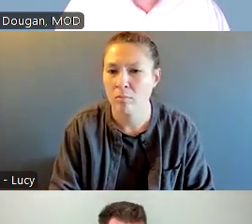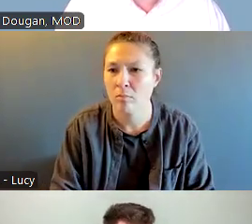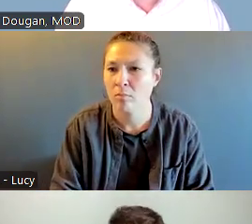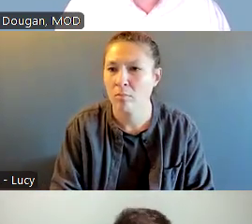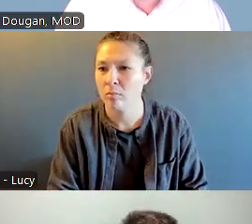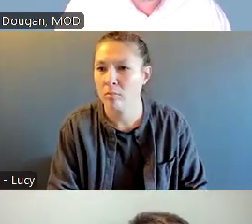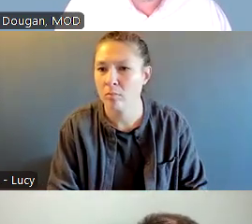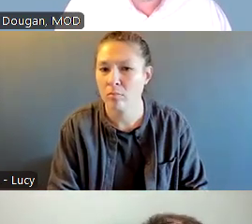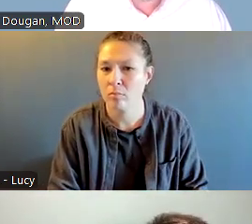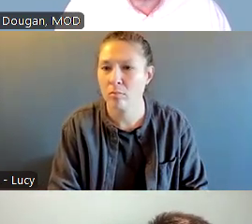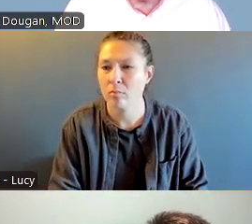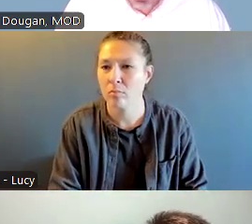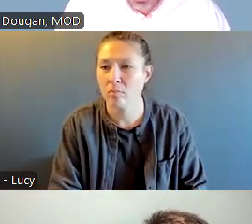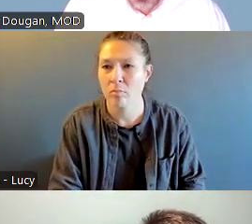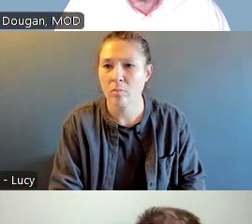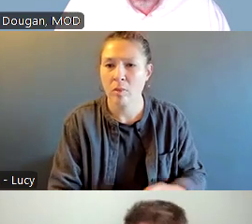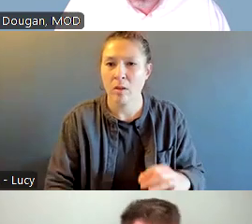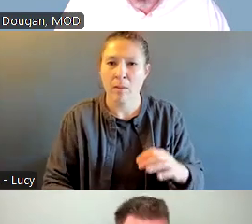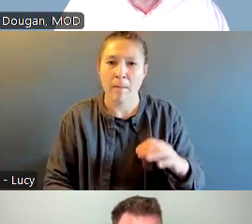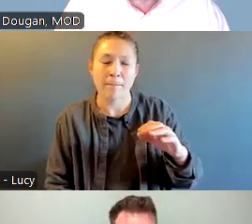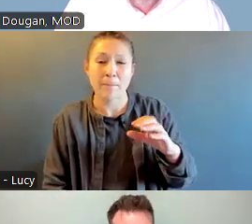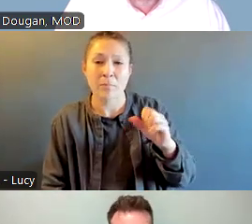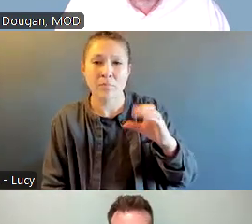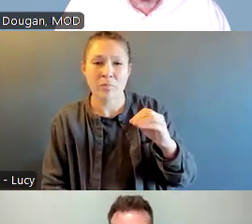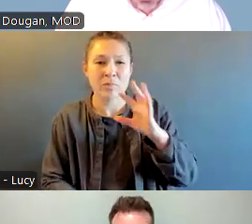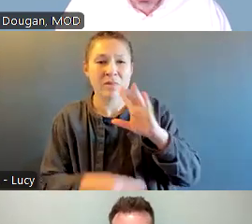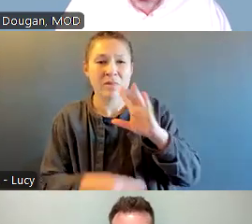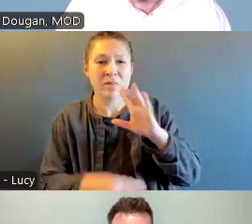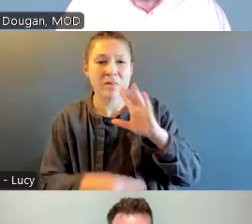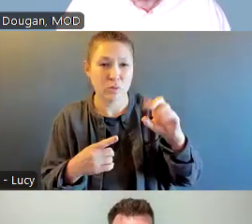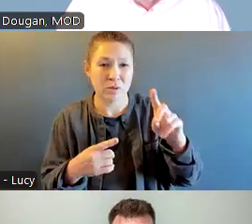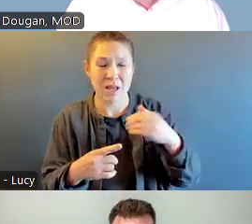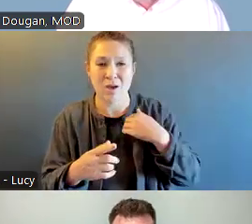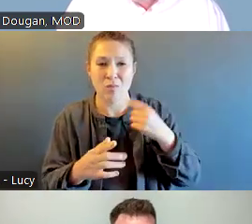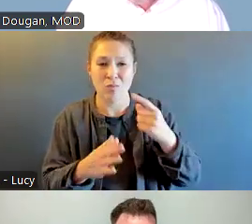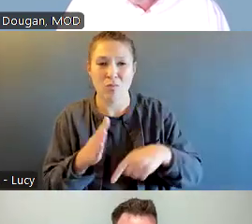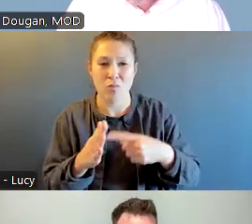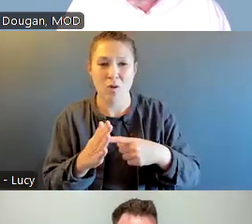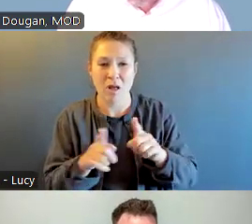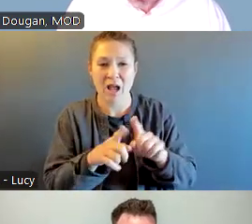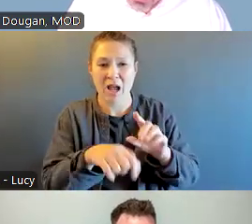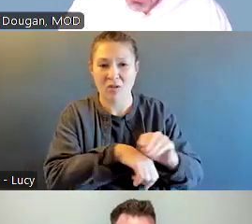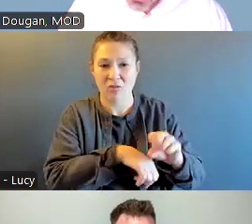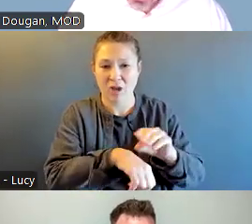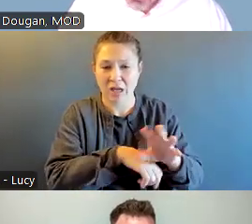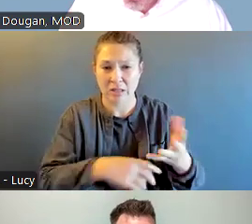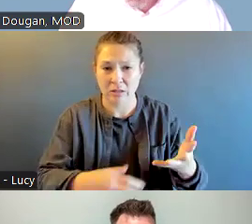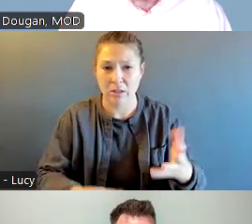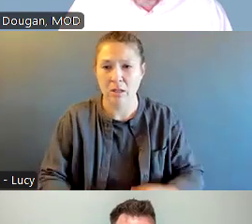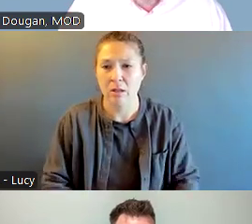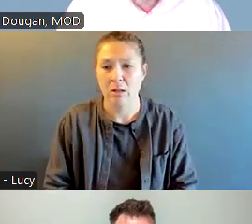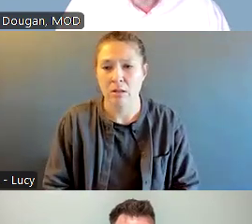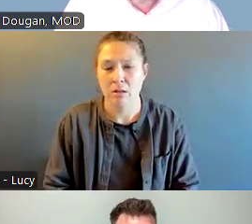Just want to make sure everyone is aware of that. They are an advisory role. We are not in a position, CODs are not in a position to